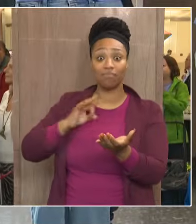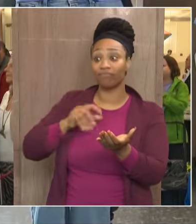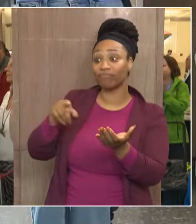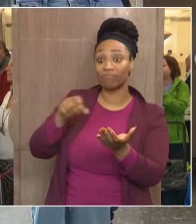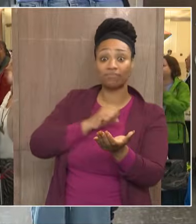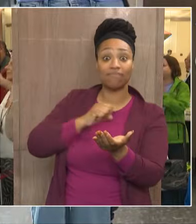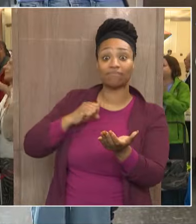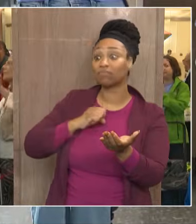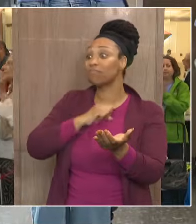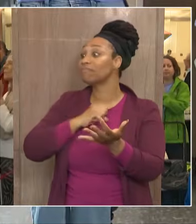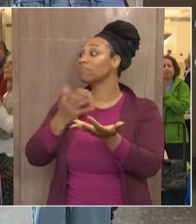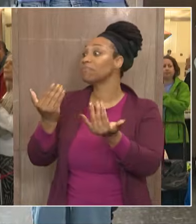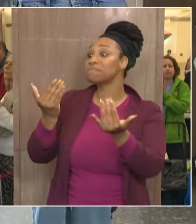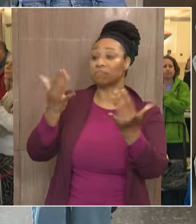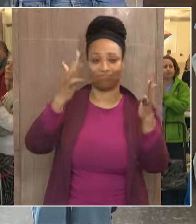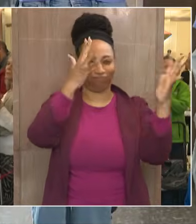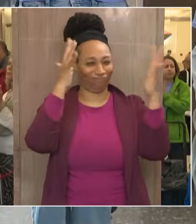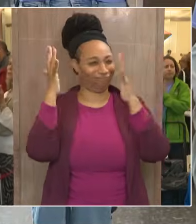work.